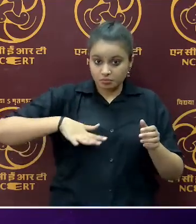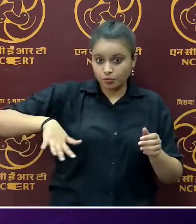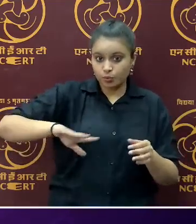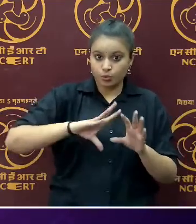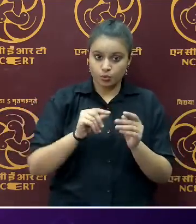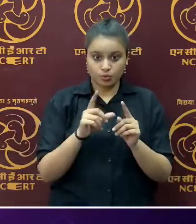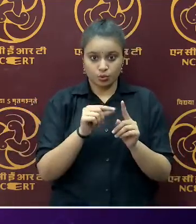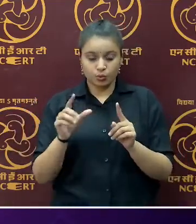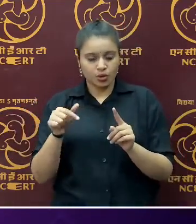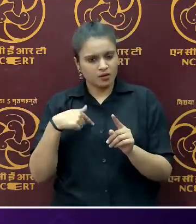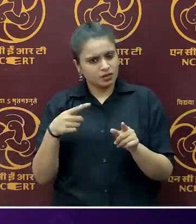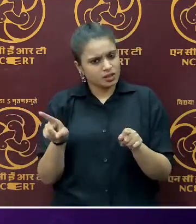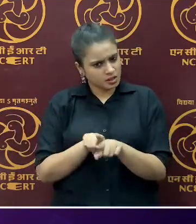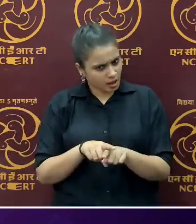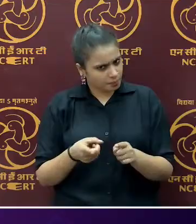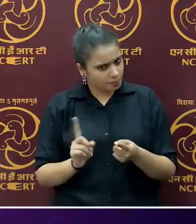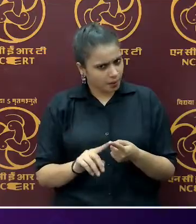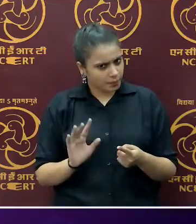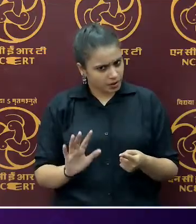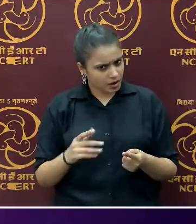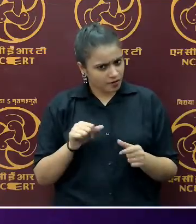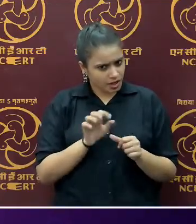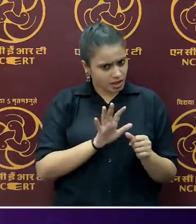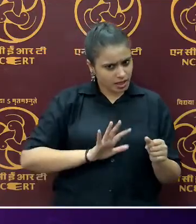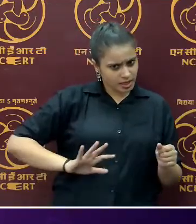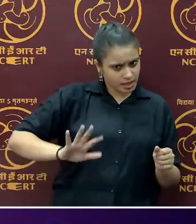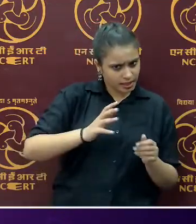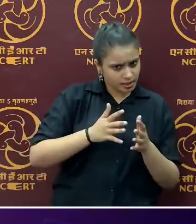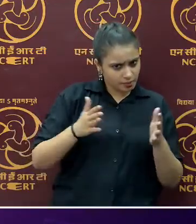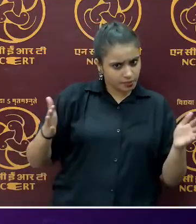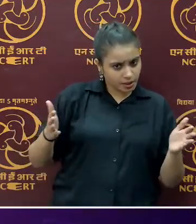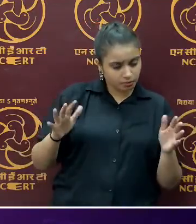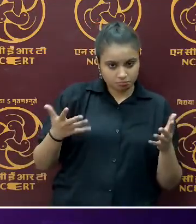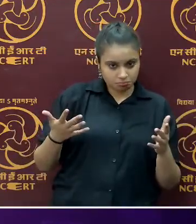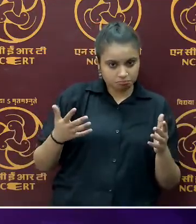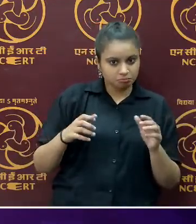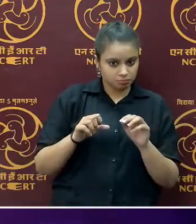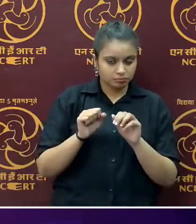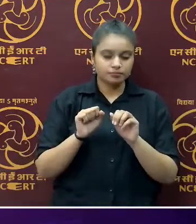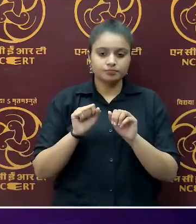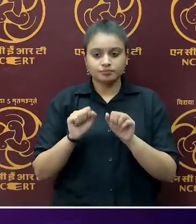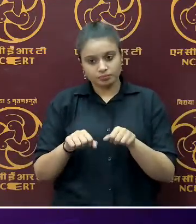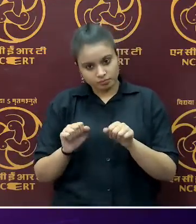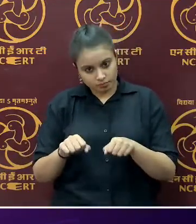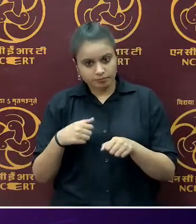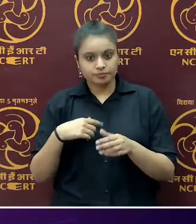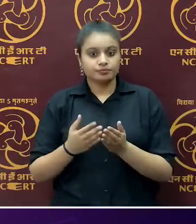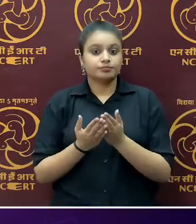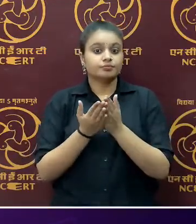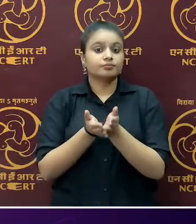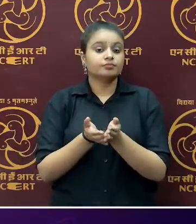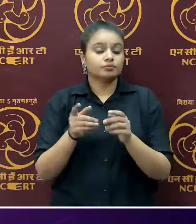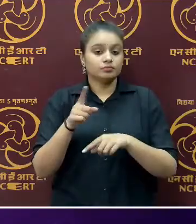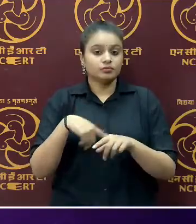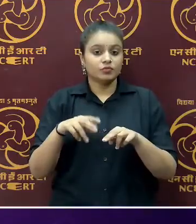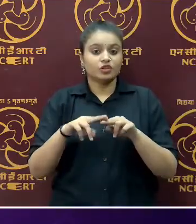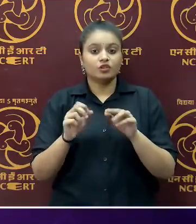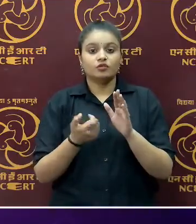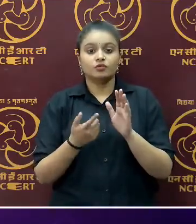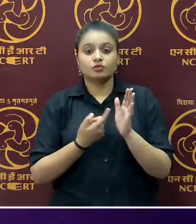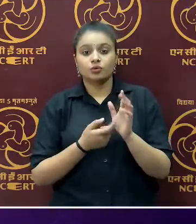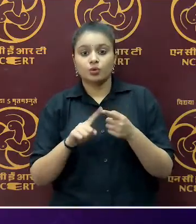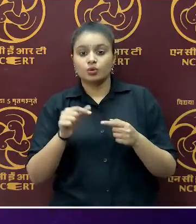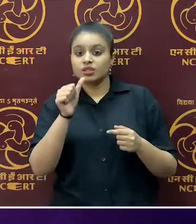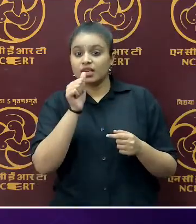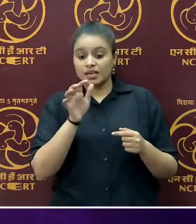this works over there as well. Large area and That we have seen in buoyant forces. So the amount of liquid